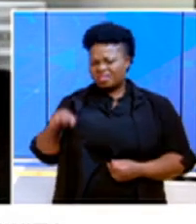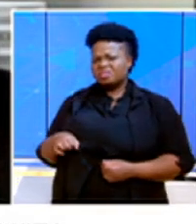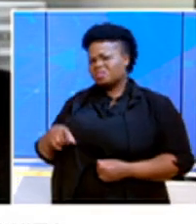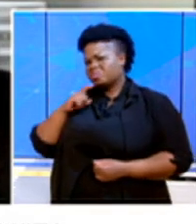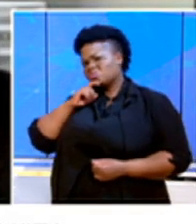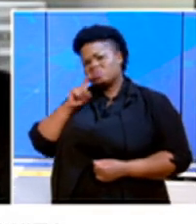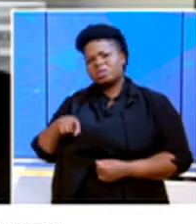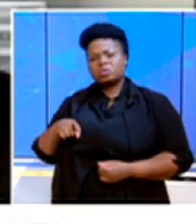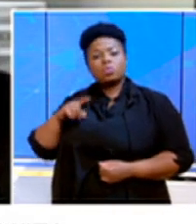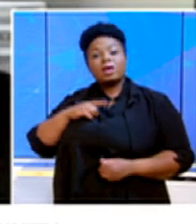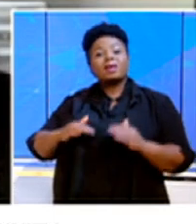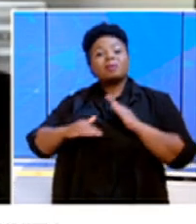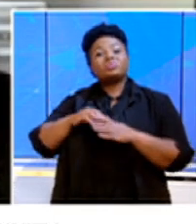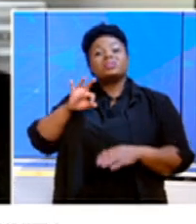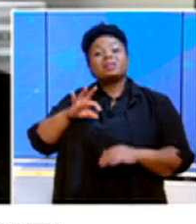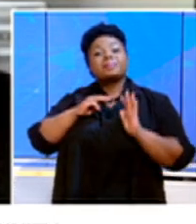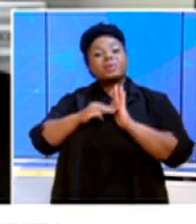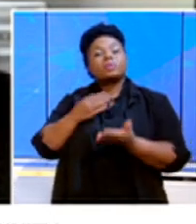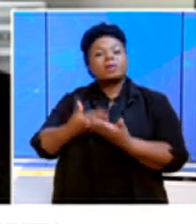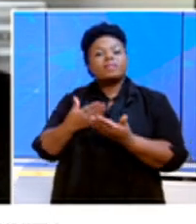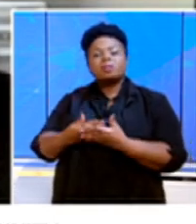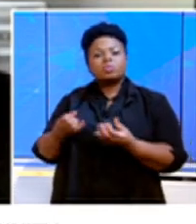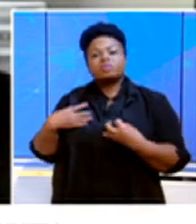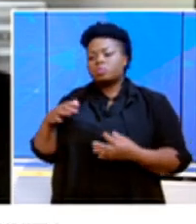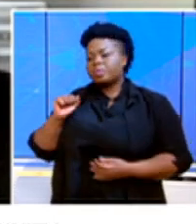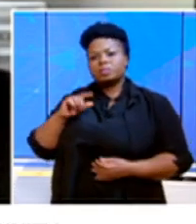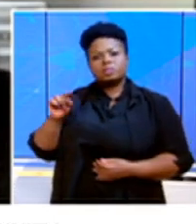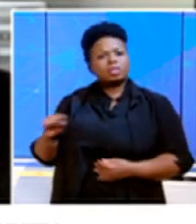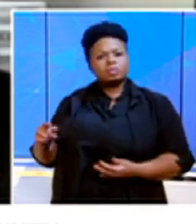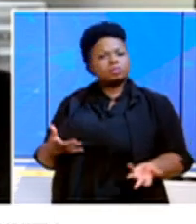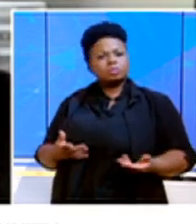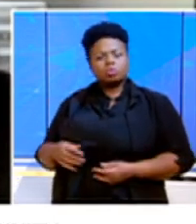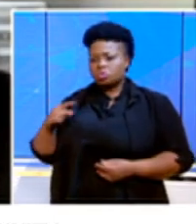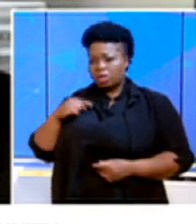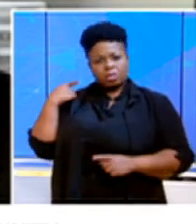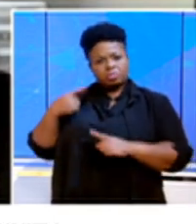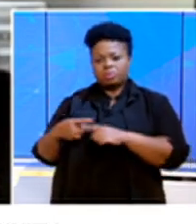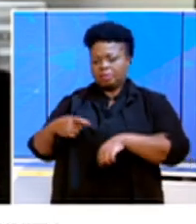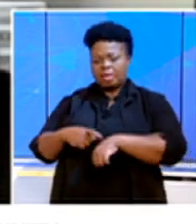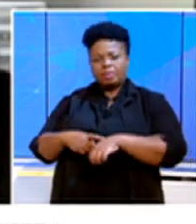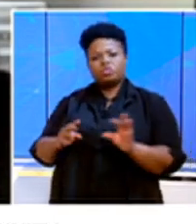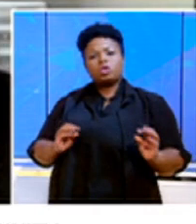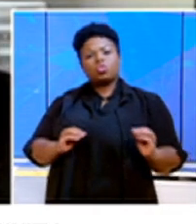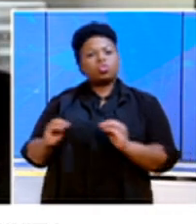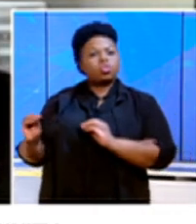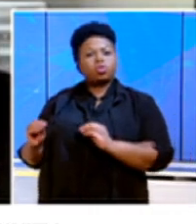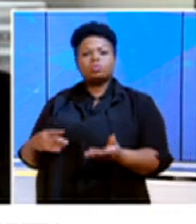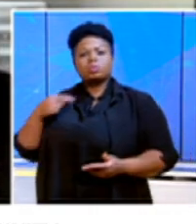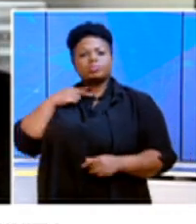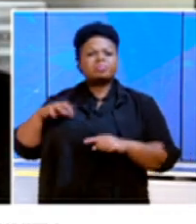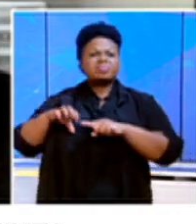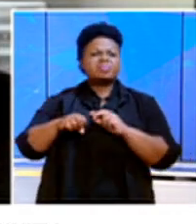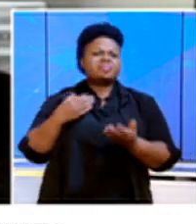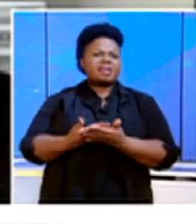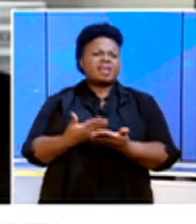we potentially had up to 3 million available to us from AstraZeneca, and that would have filled this time gap. Yeah. And it was